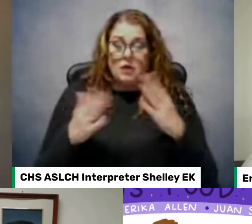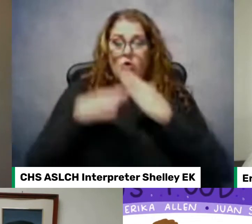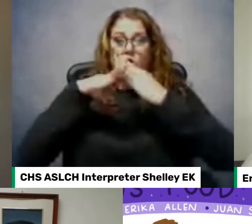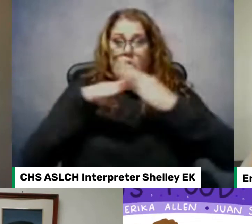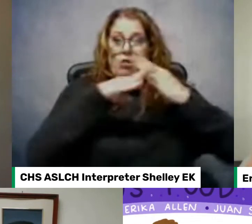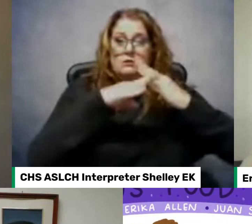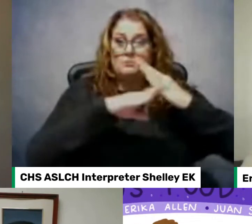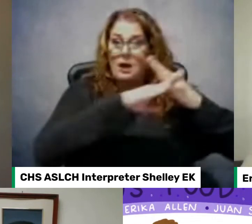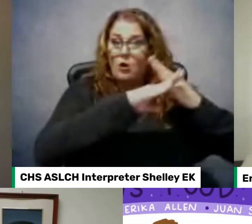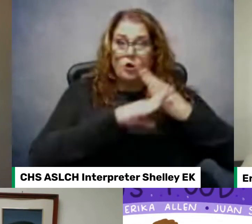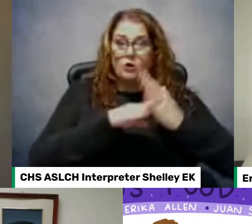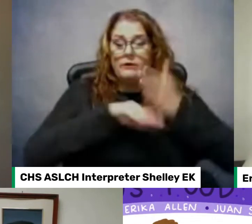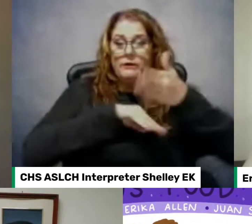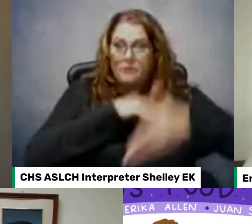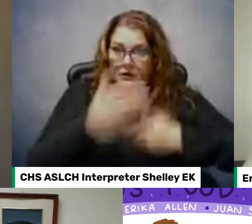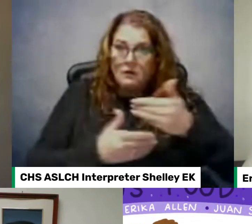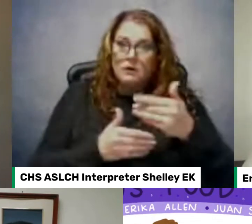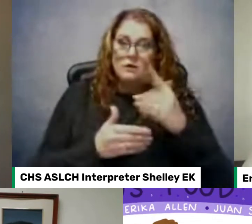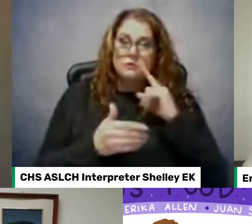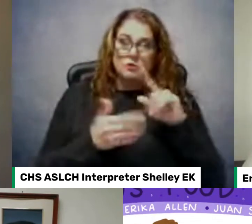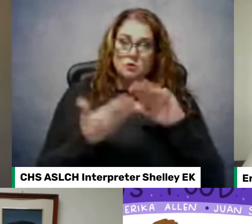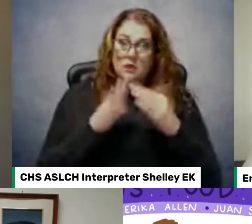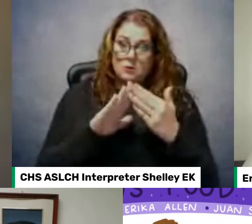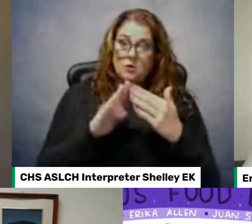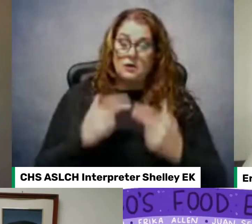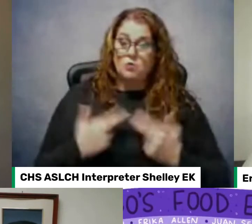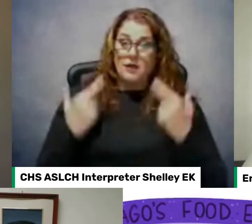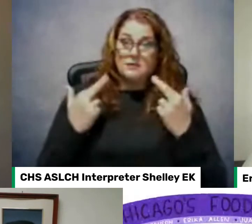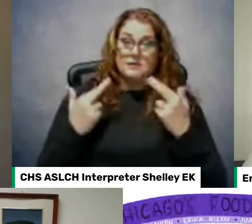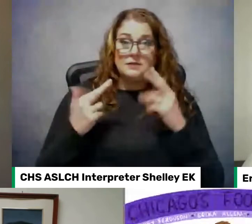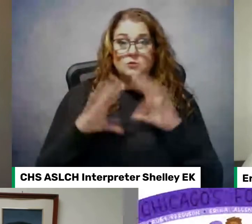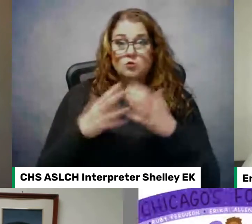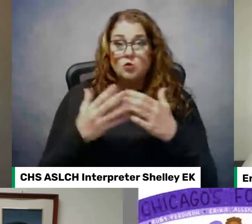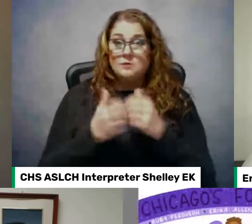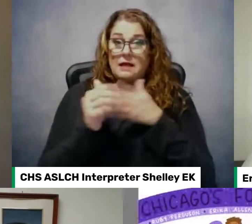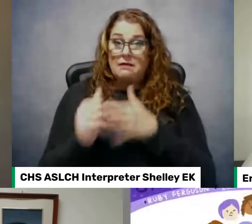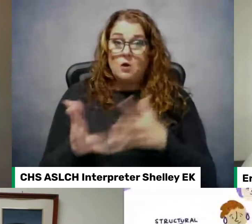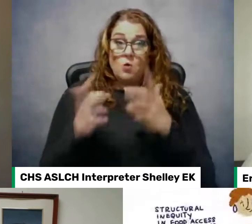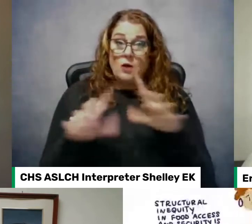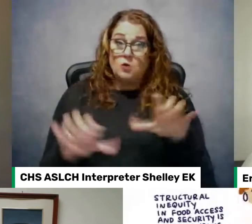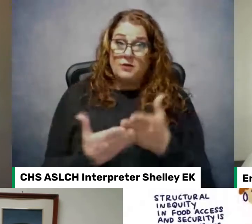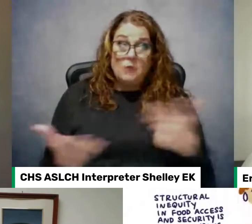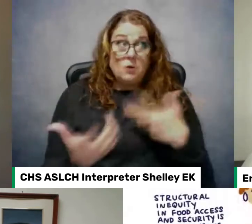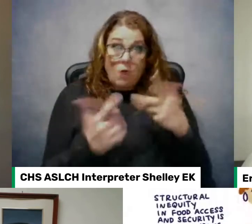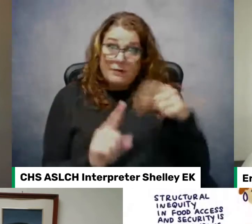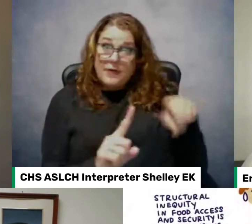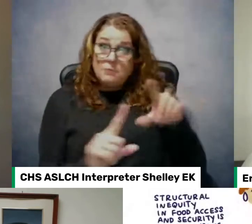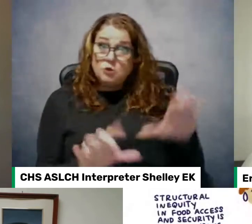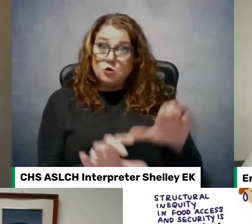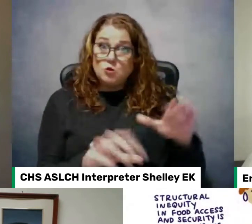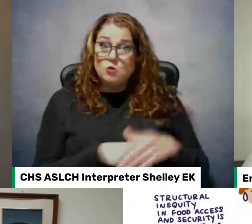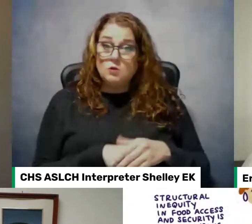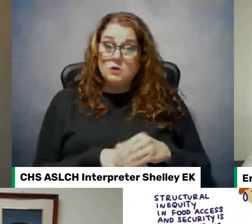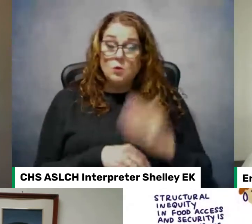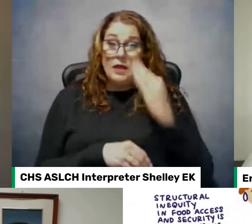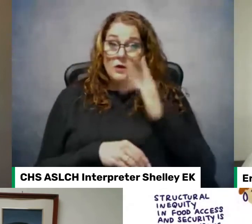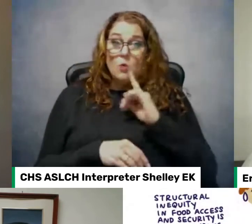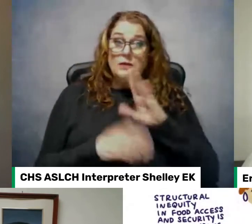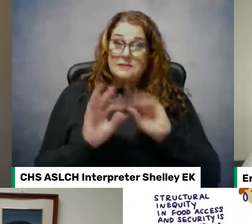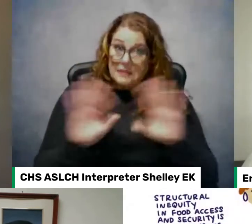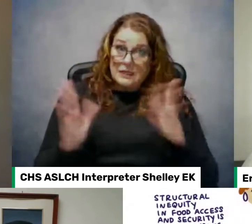barriers to community residents and groups and leaders who want to do stuff that we want them to do, right? That we know is a